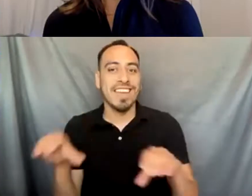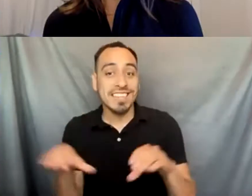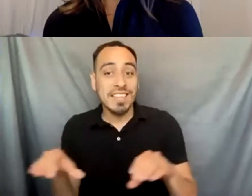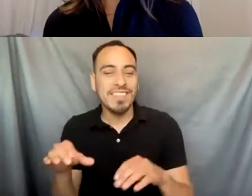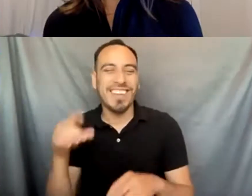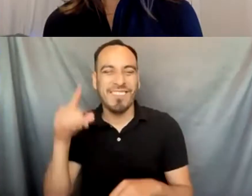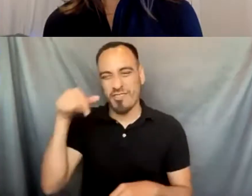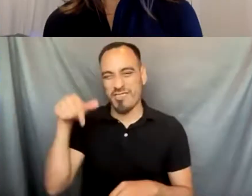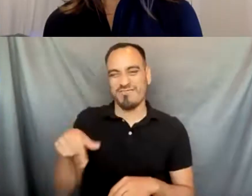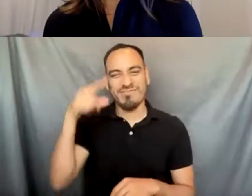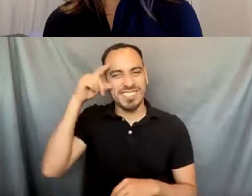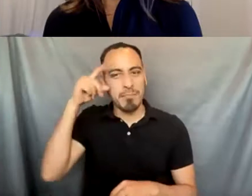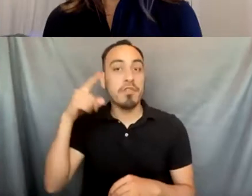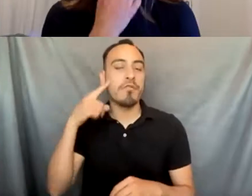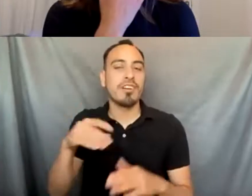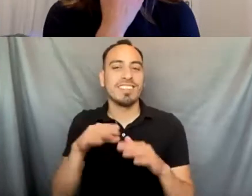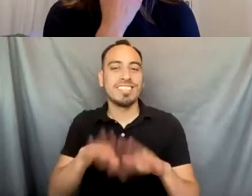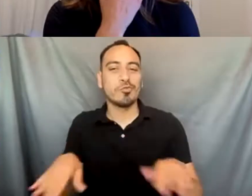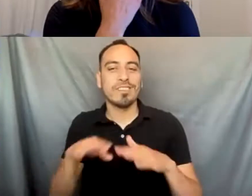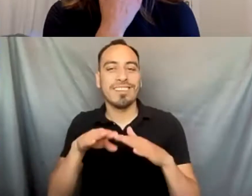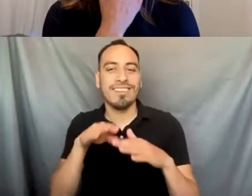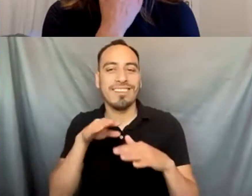recommended for children and youth?